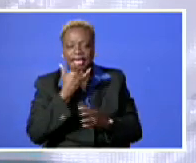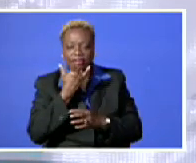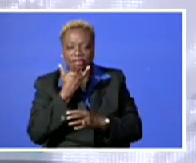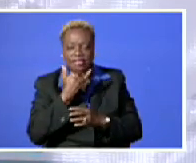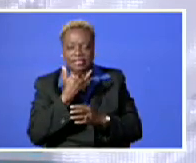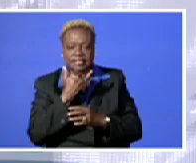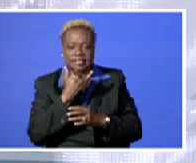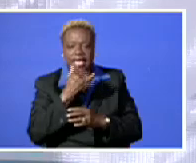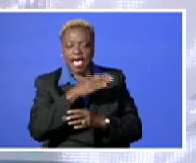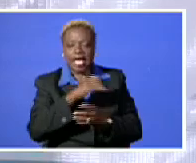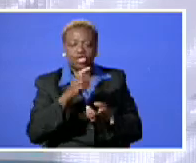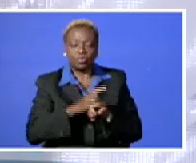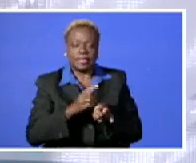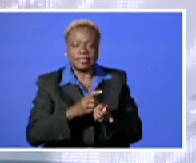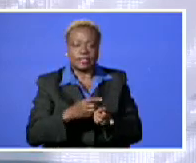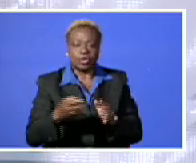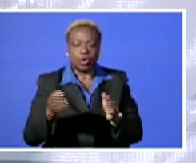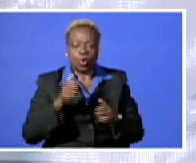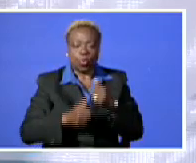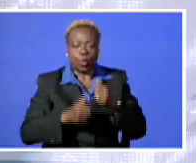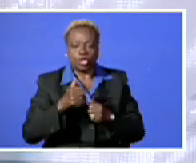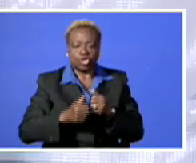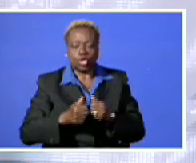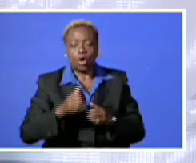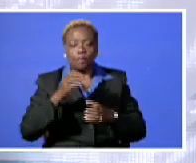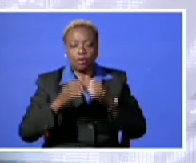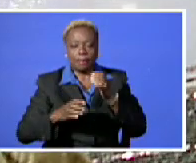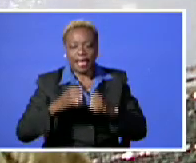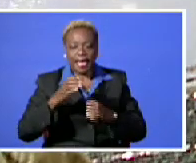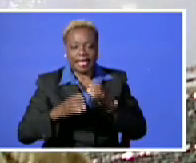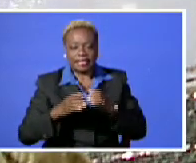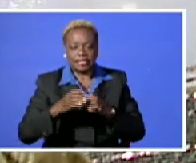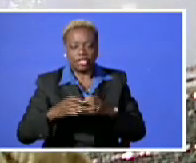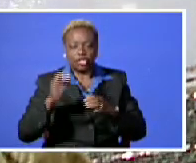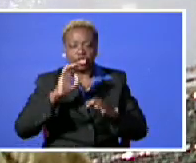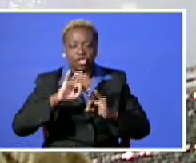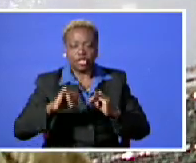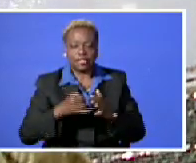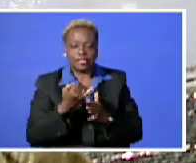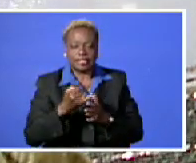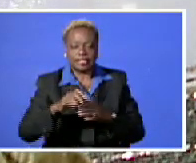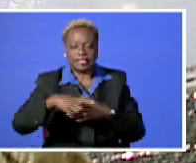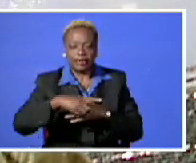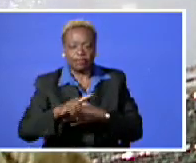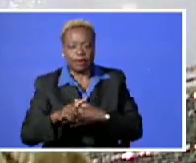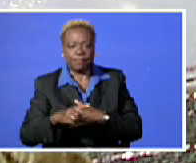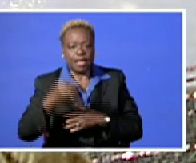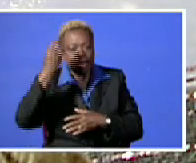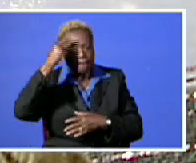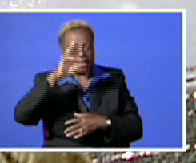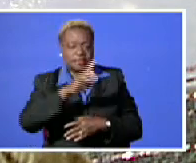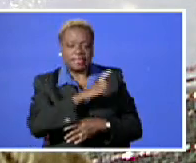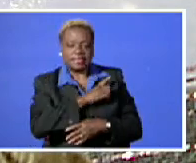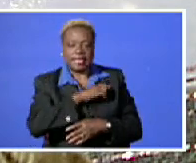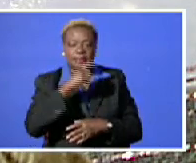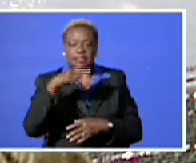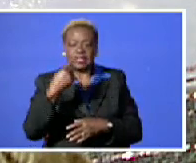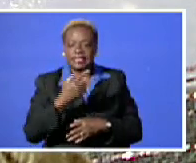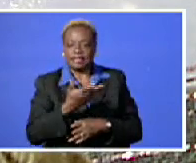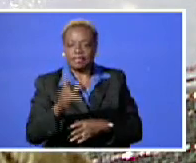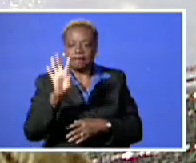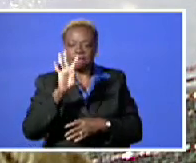duplications, which compromise the efficiencies of justice delivery. Now, Minister Dames says there are